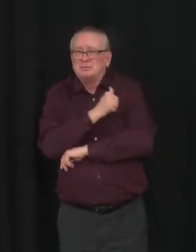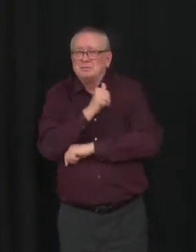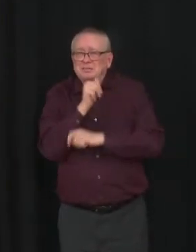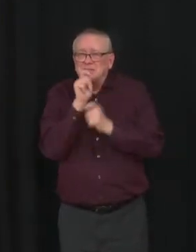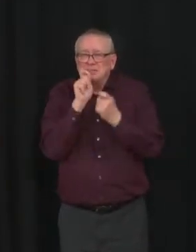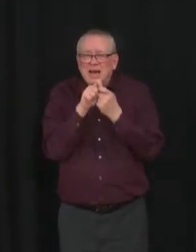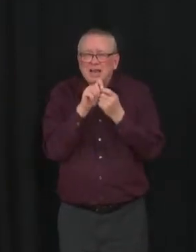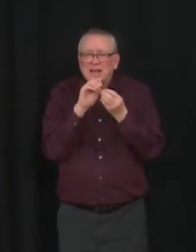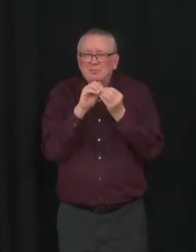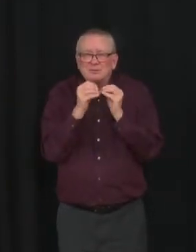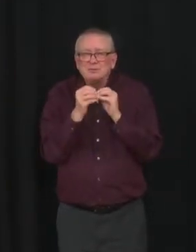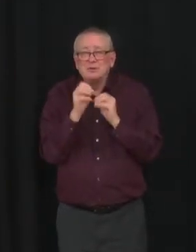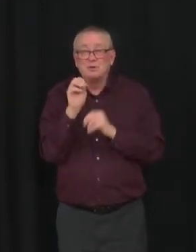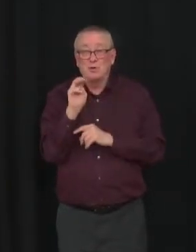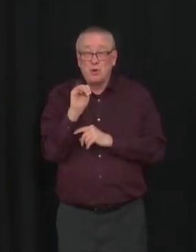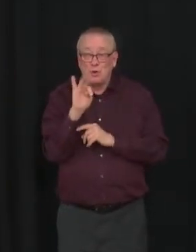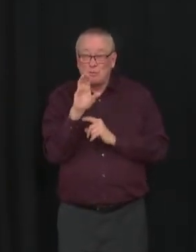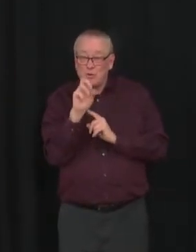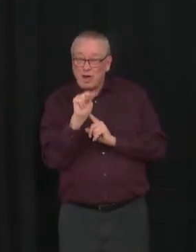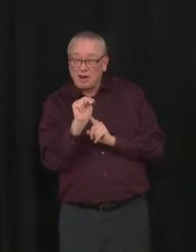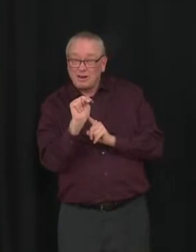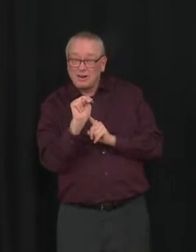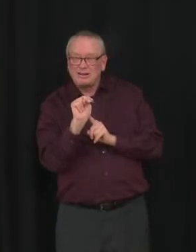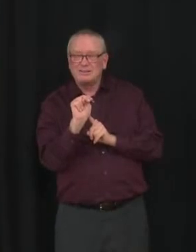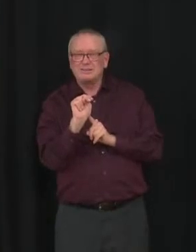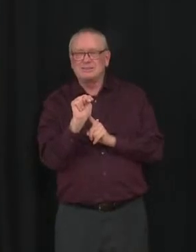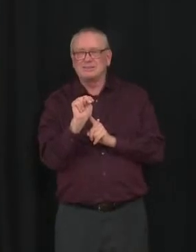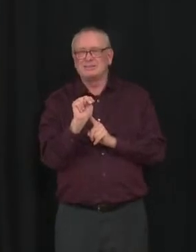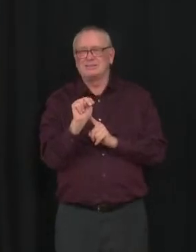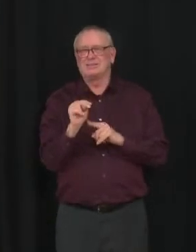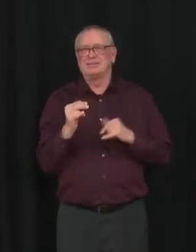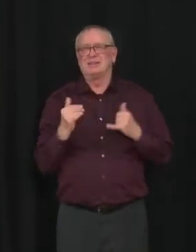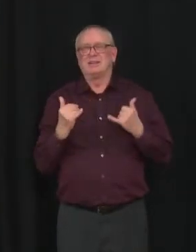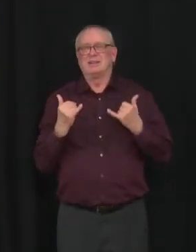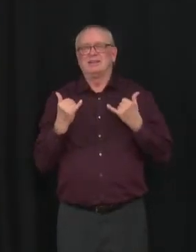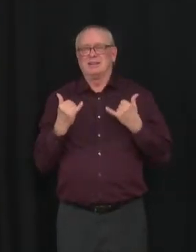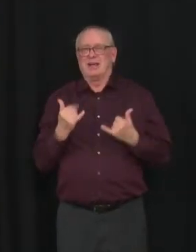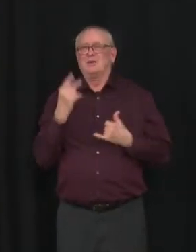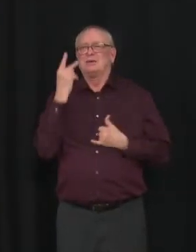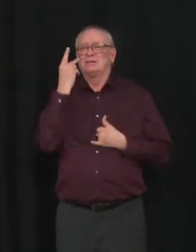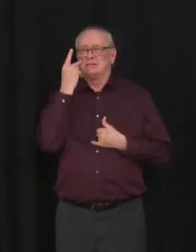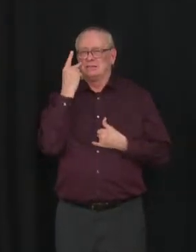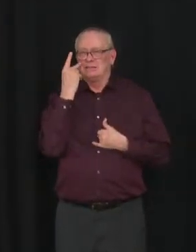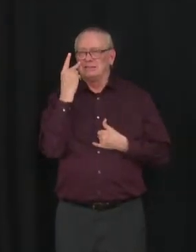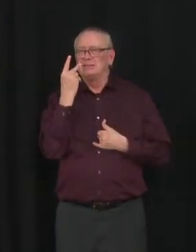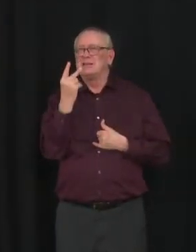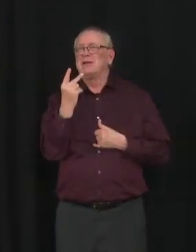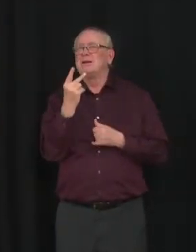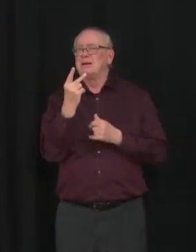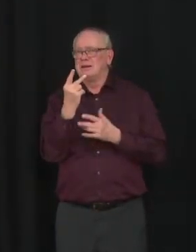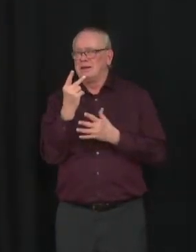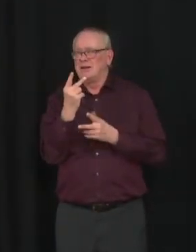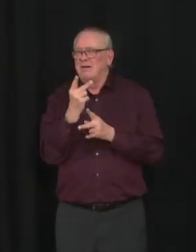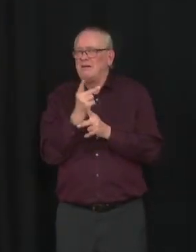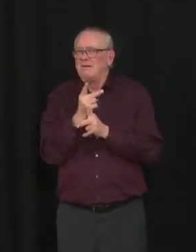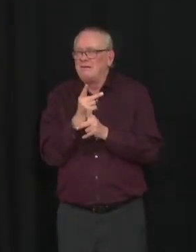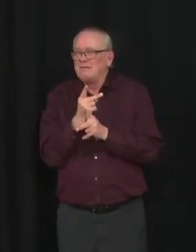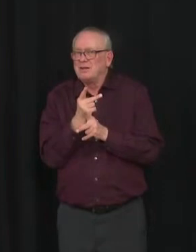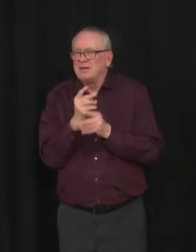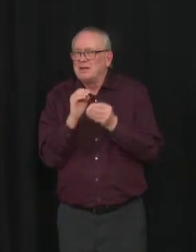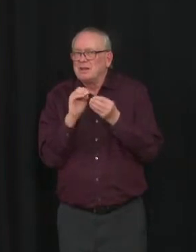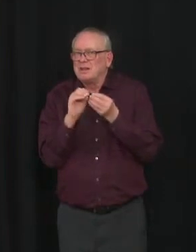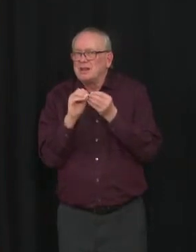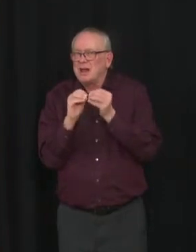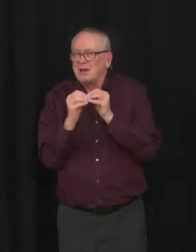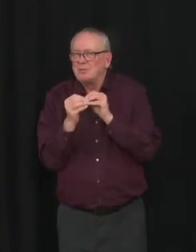though, is that it is very early to be able to determine the severity. We know that typically rises in cases take